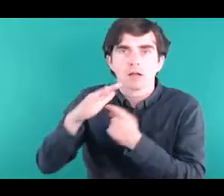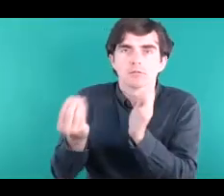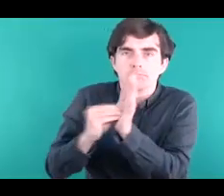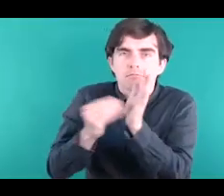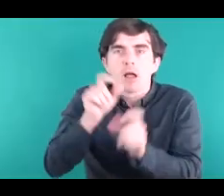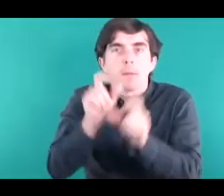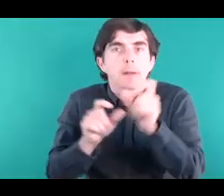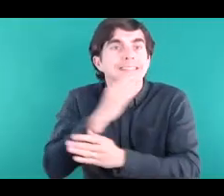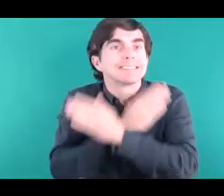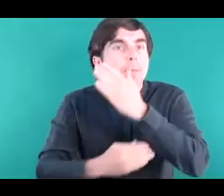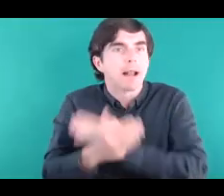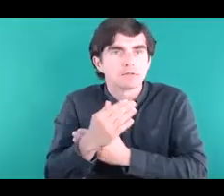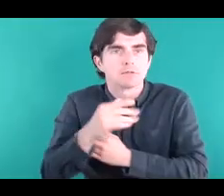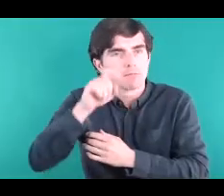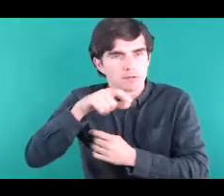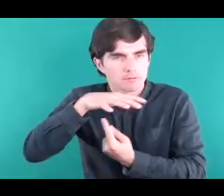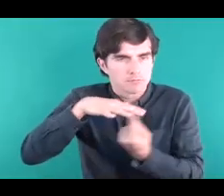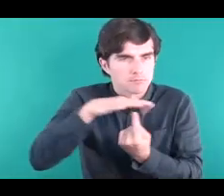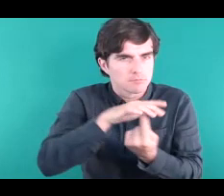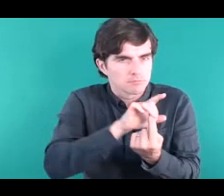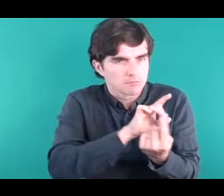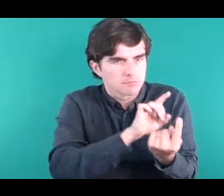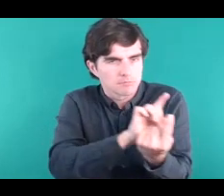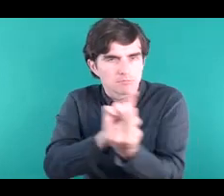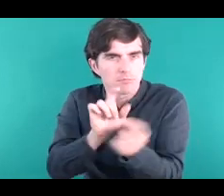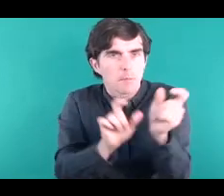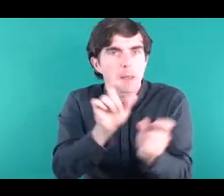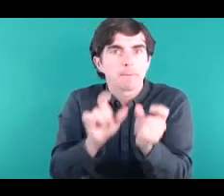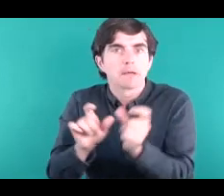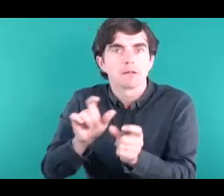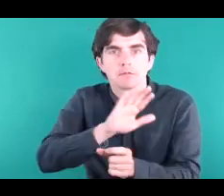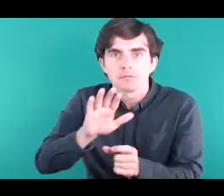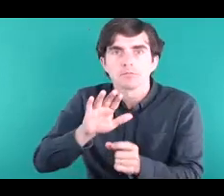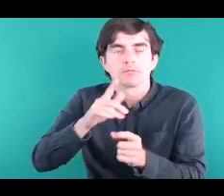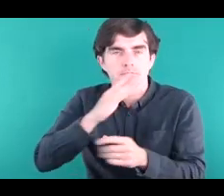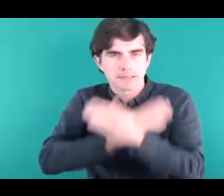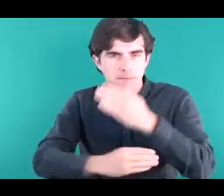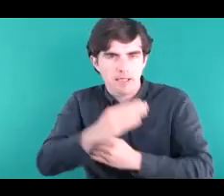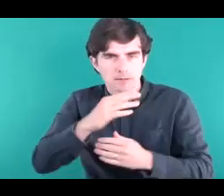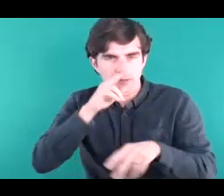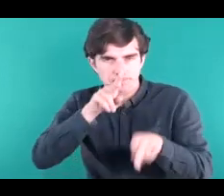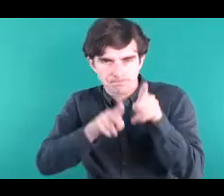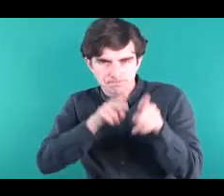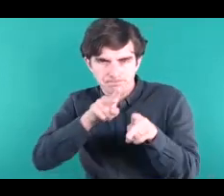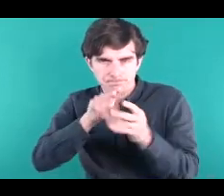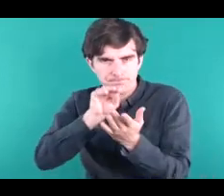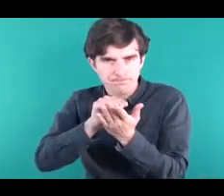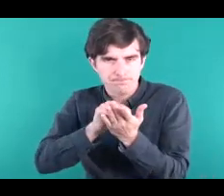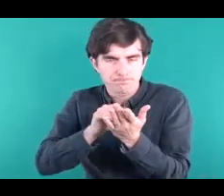is need to facilitate the process of independent living, participation of persons with